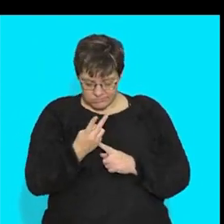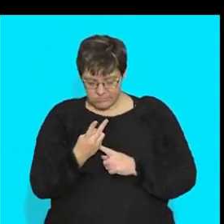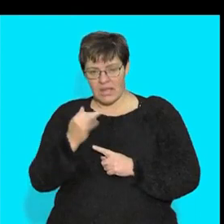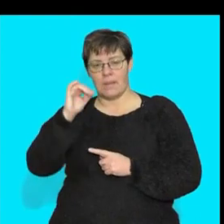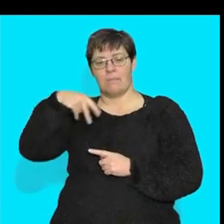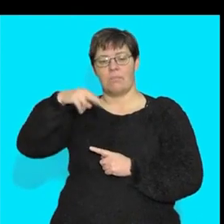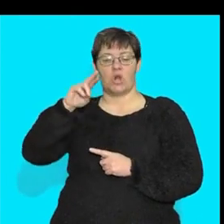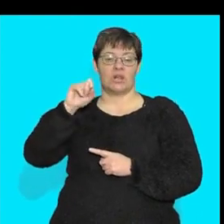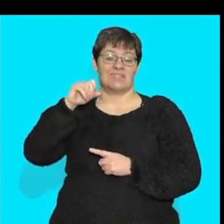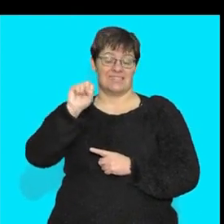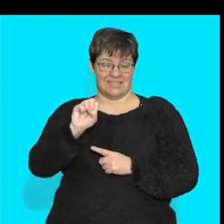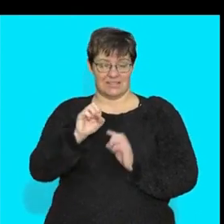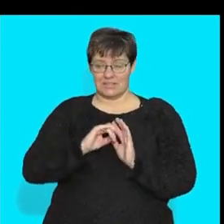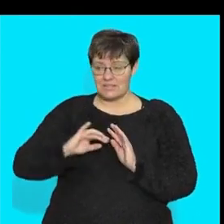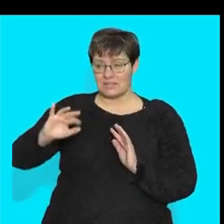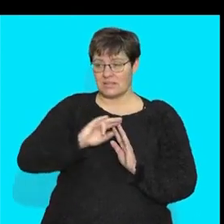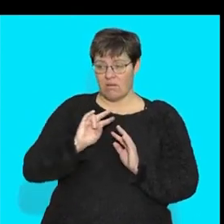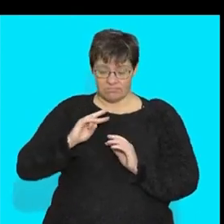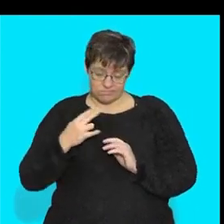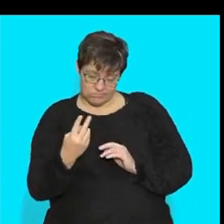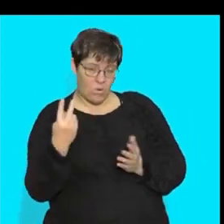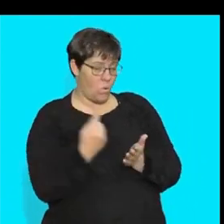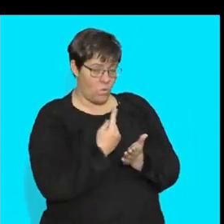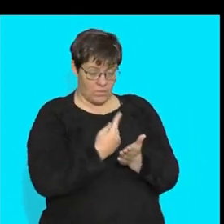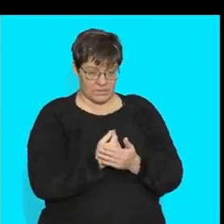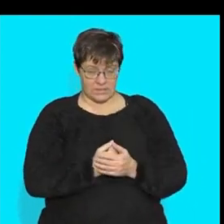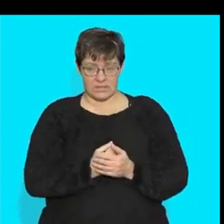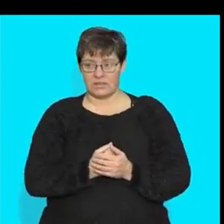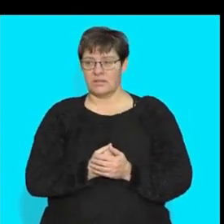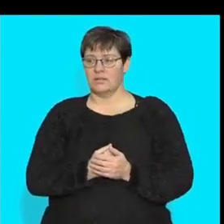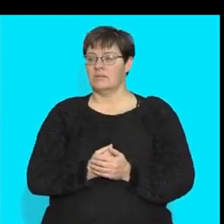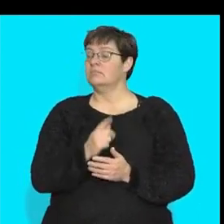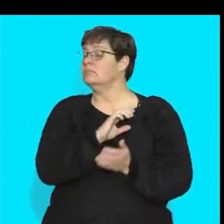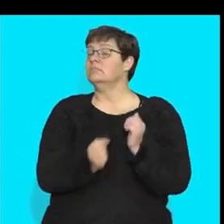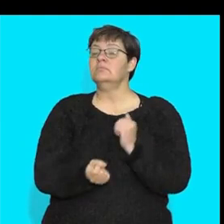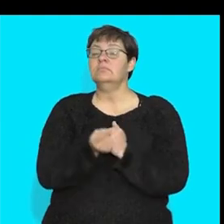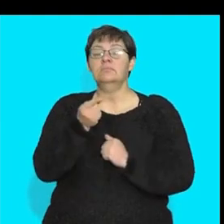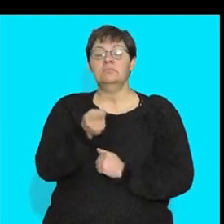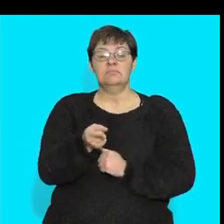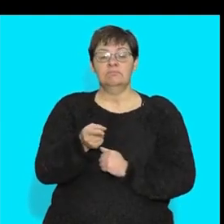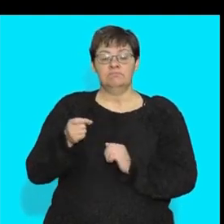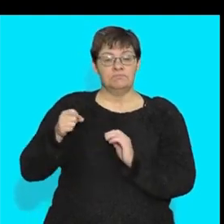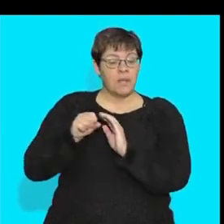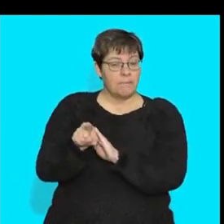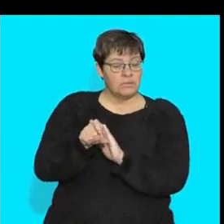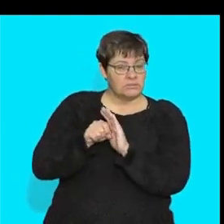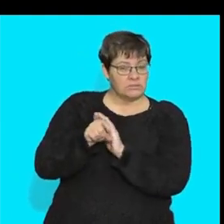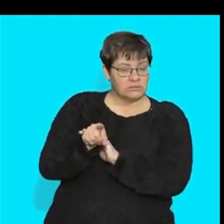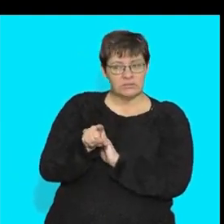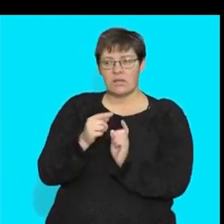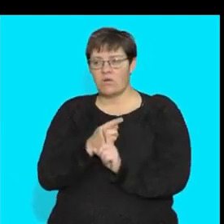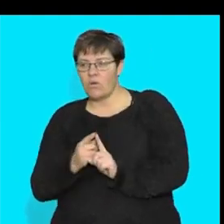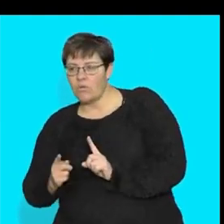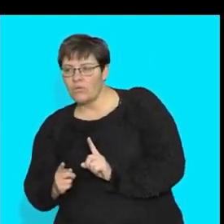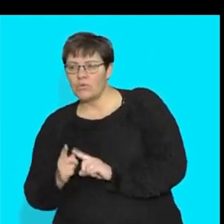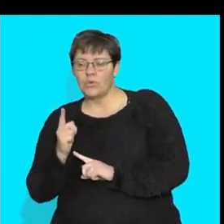impulse, right? It will always convert the stimulus into an impulse. What happens to that impulse? It will go